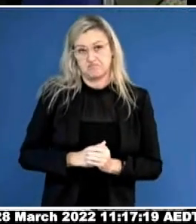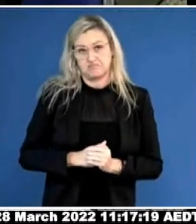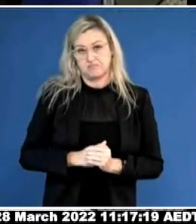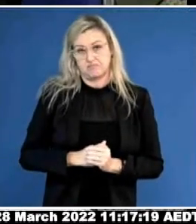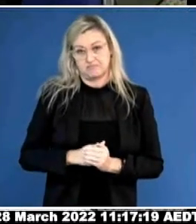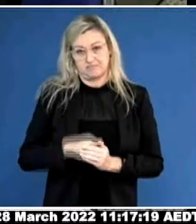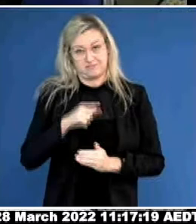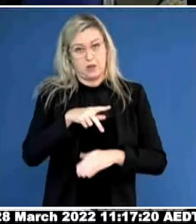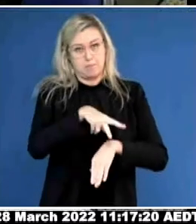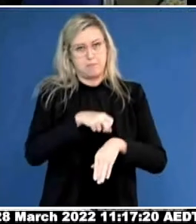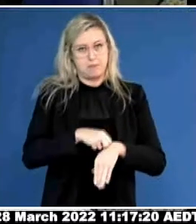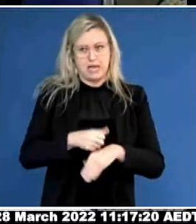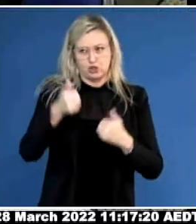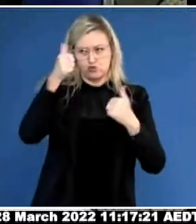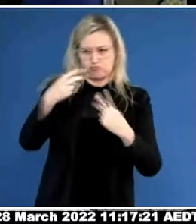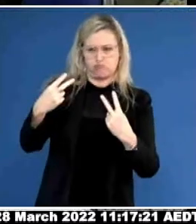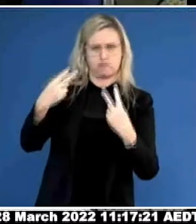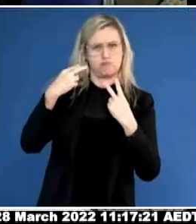through